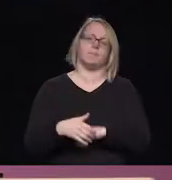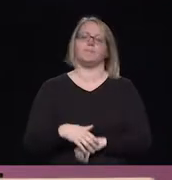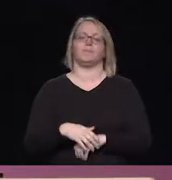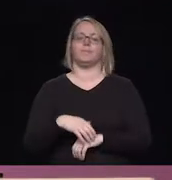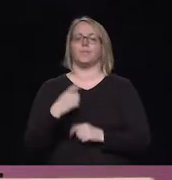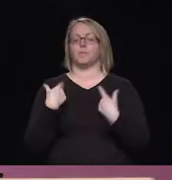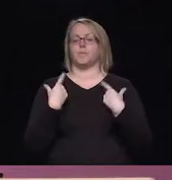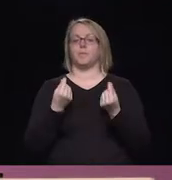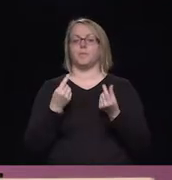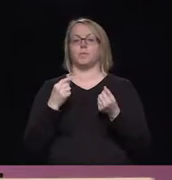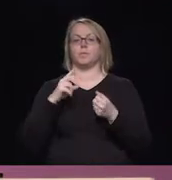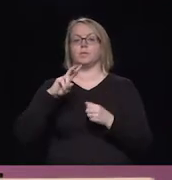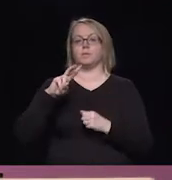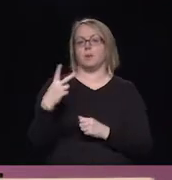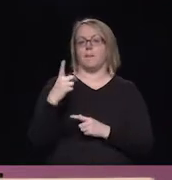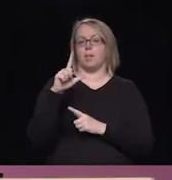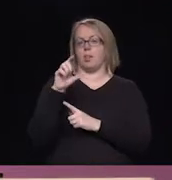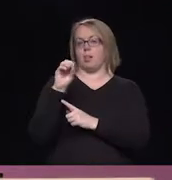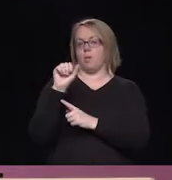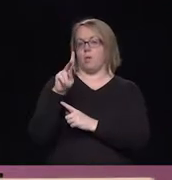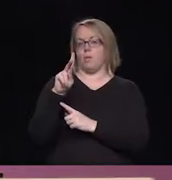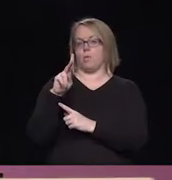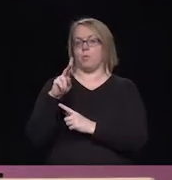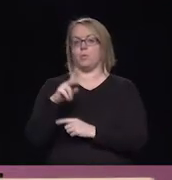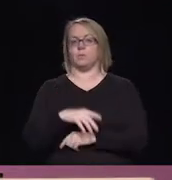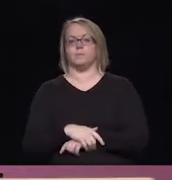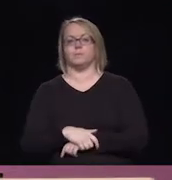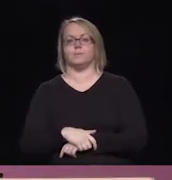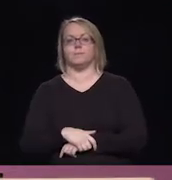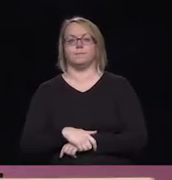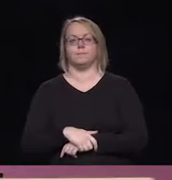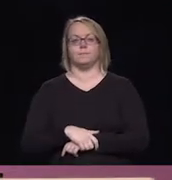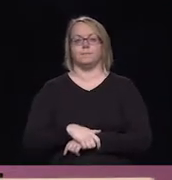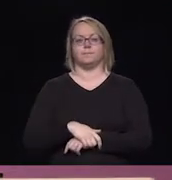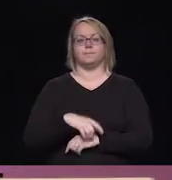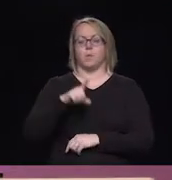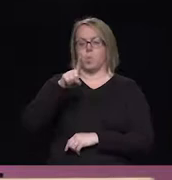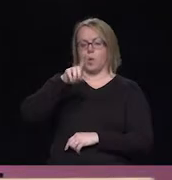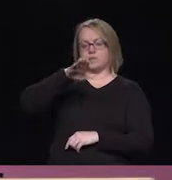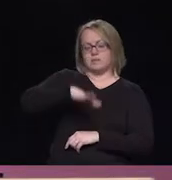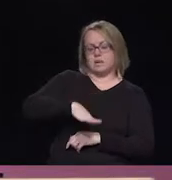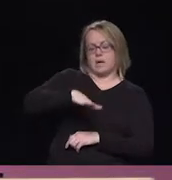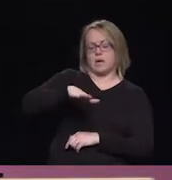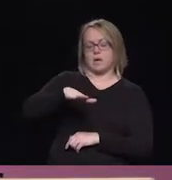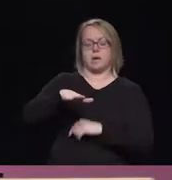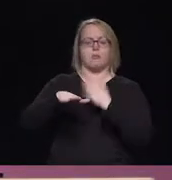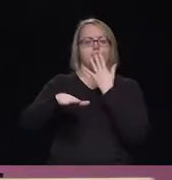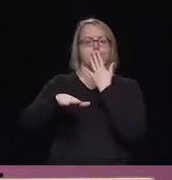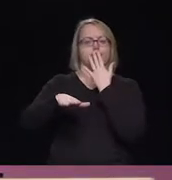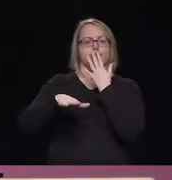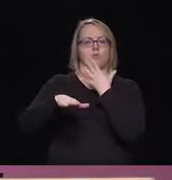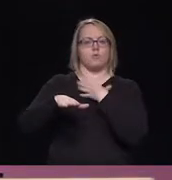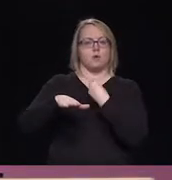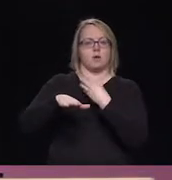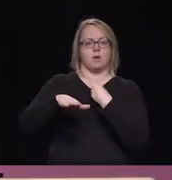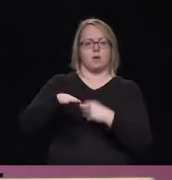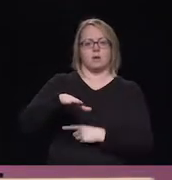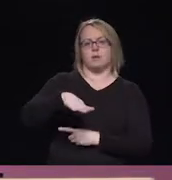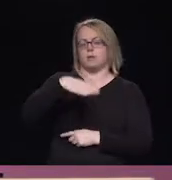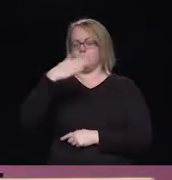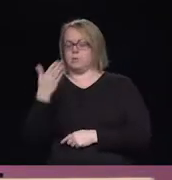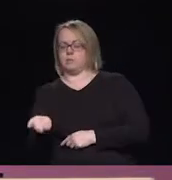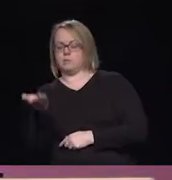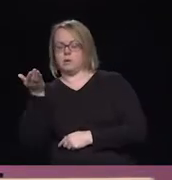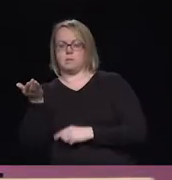We've got one side and blue. I'm touching the whole side. Don't be cheap with the paint. Get